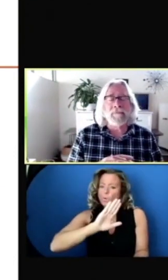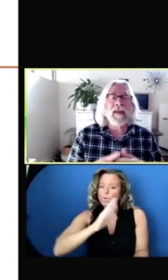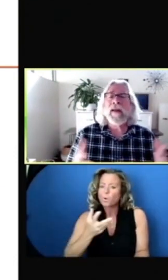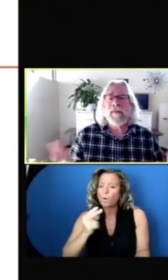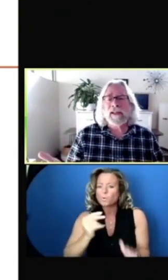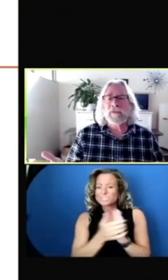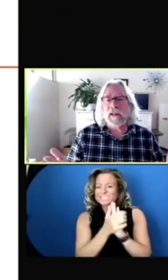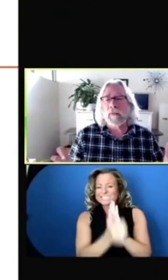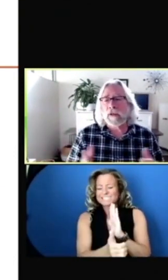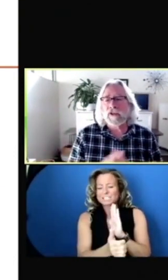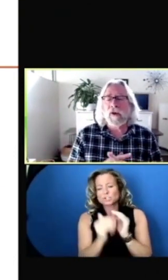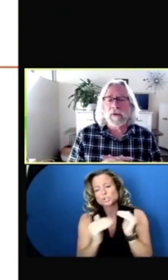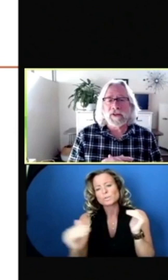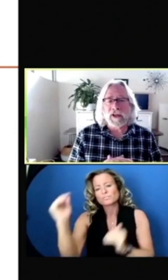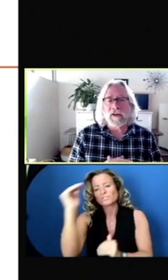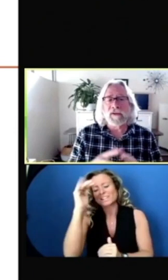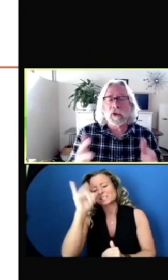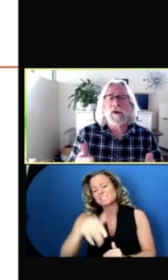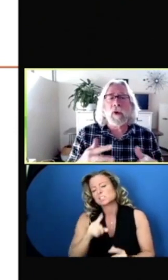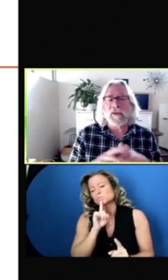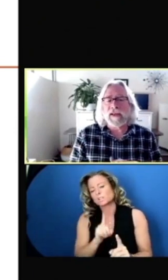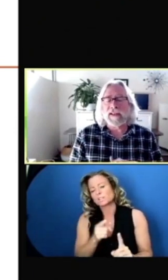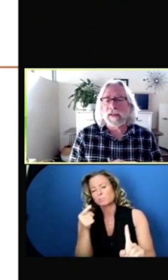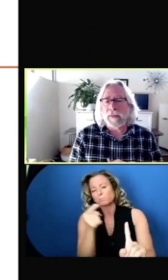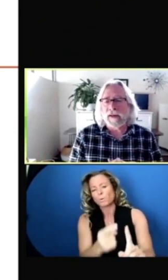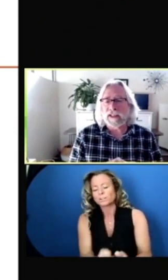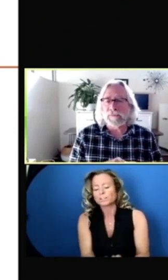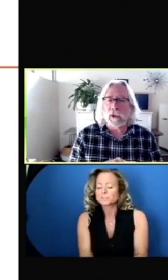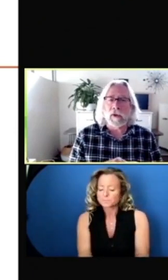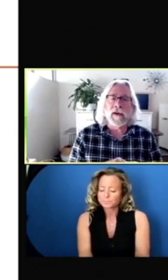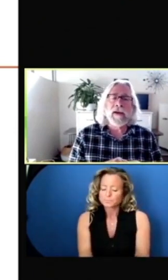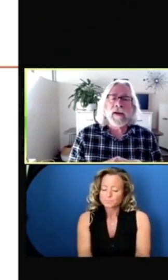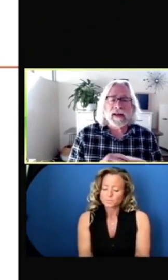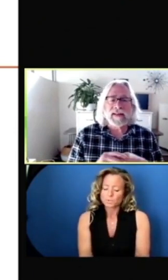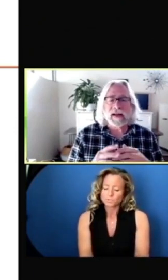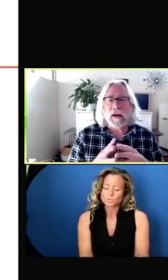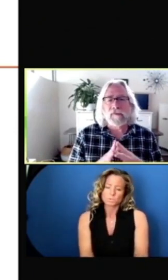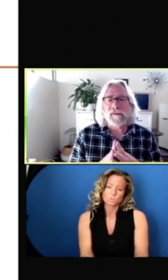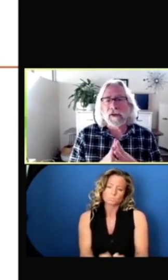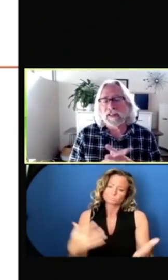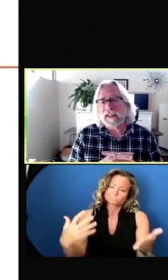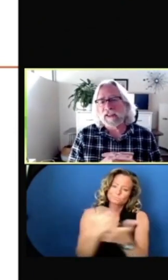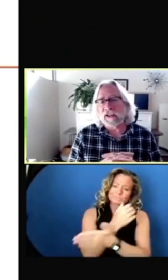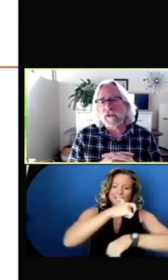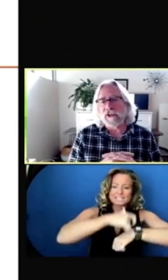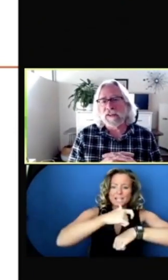skill set, that's really what we're trying to achieve here. So we hope you take some time and explore. That's at